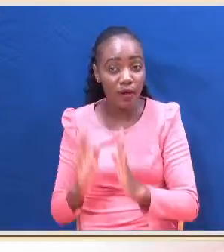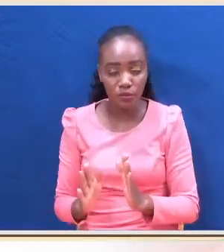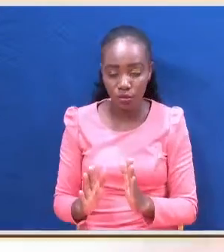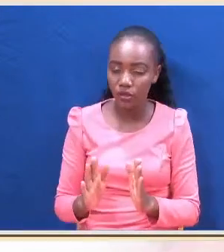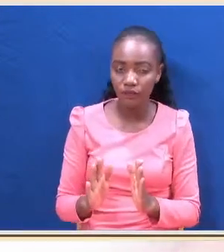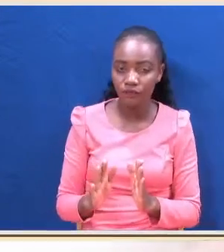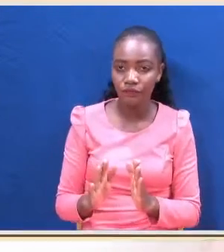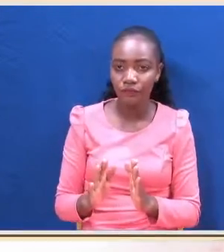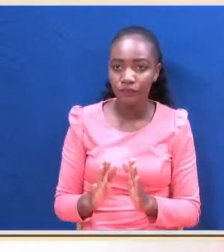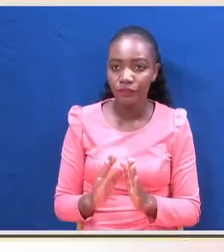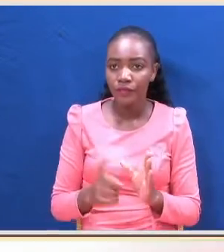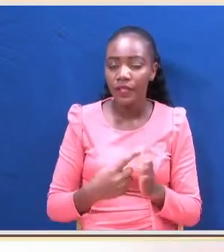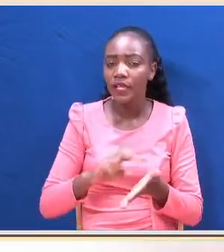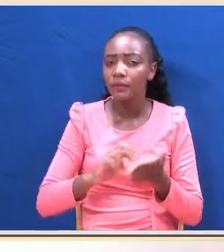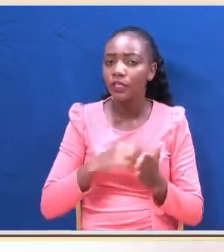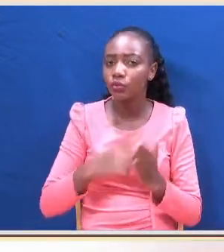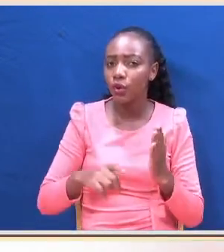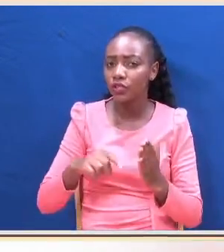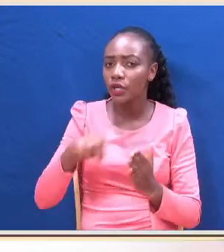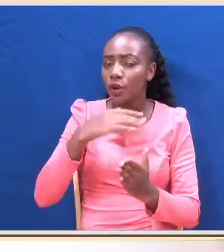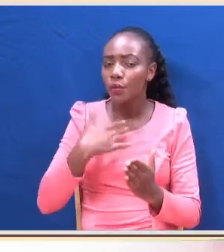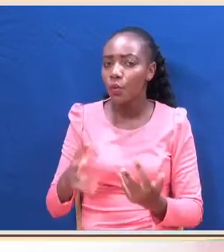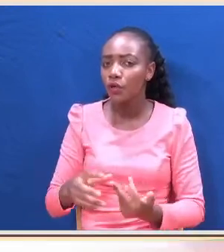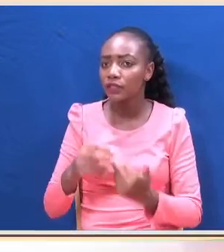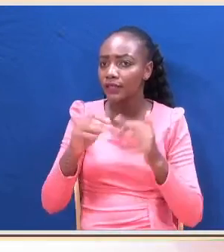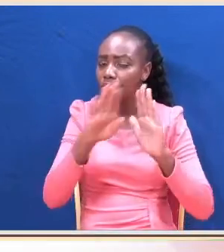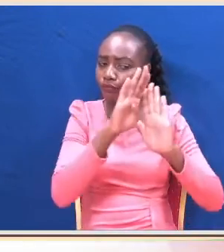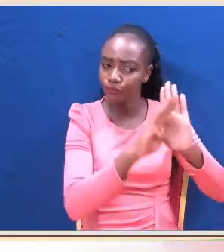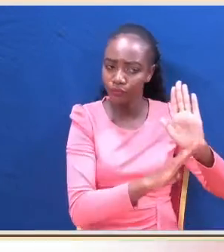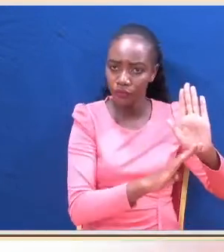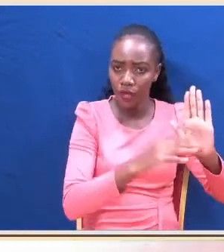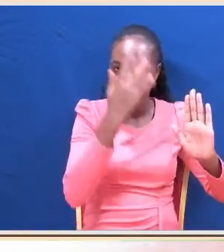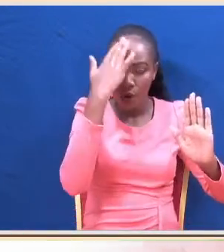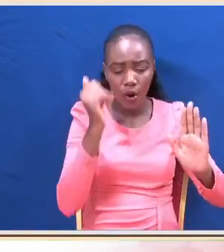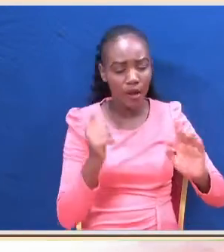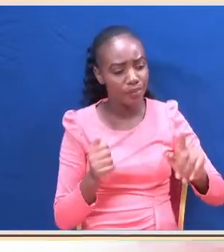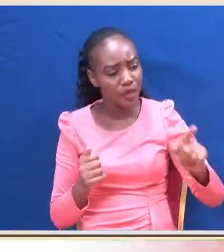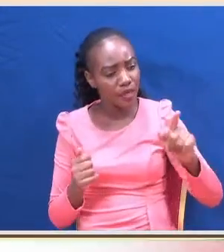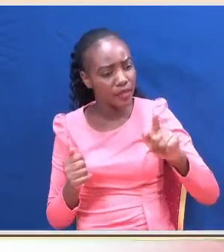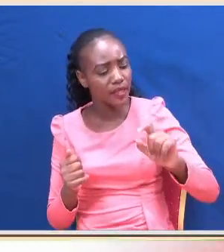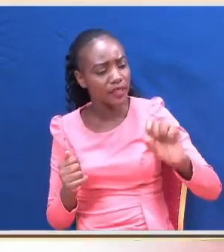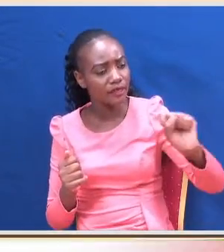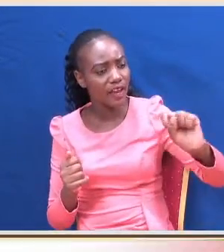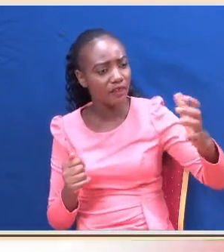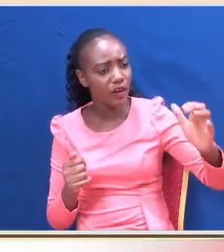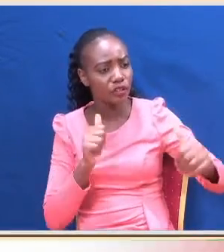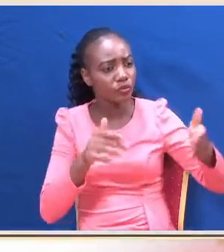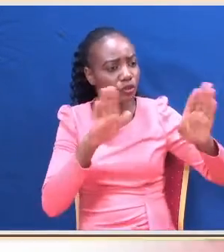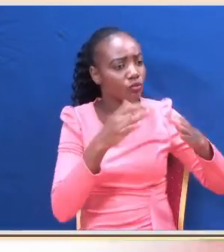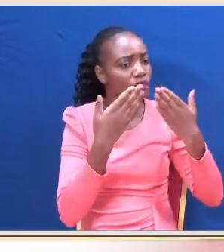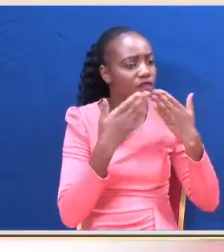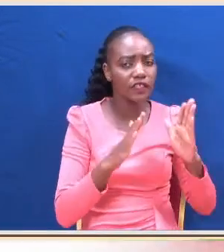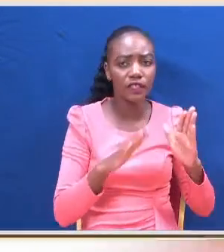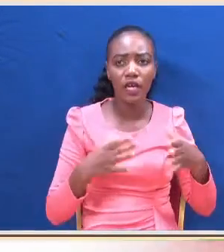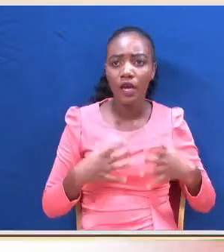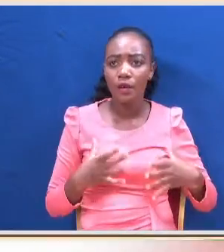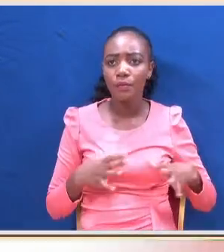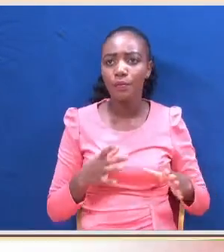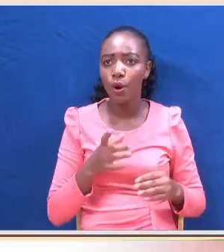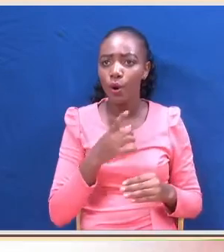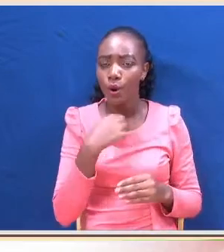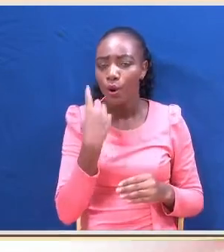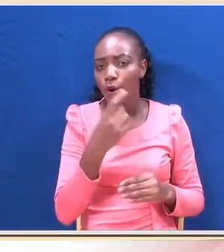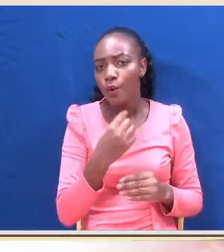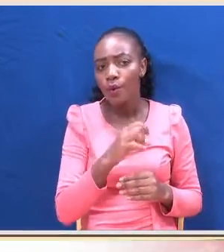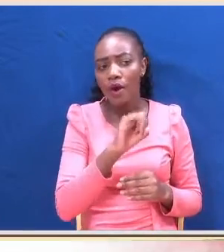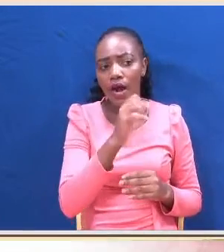a special category because in these lockdown countries, the number of people needing ICU beds has